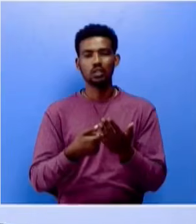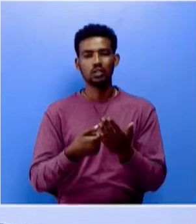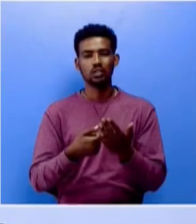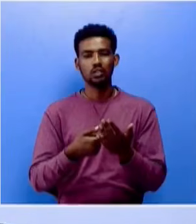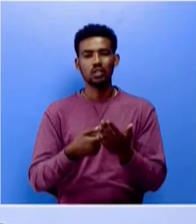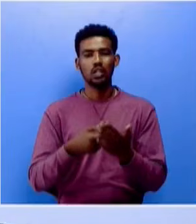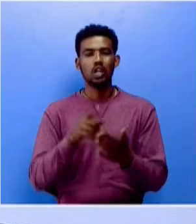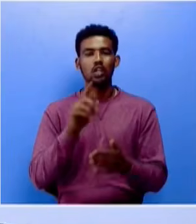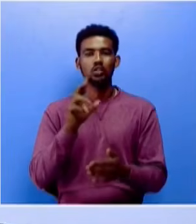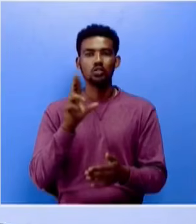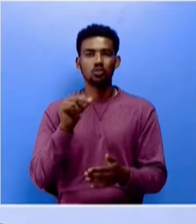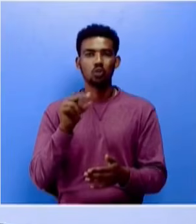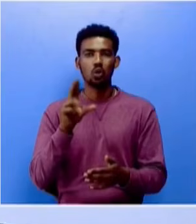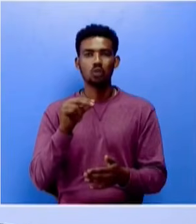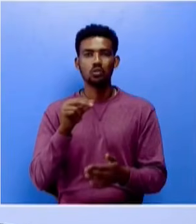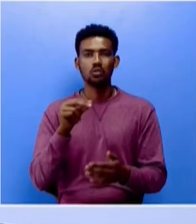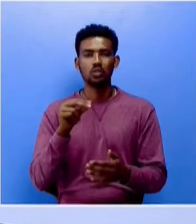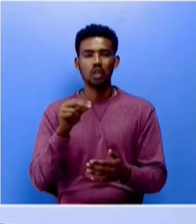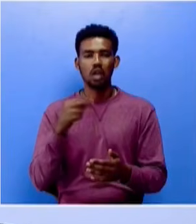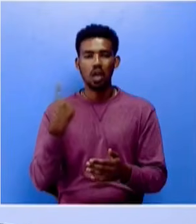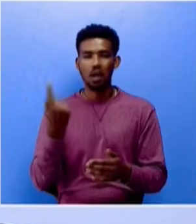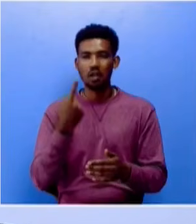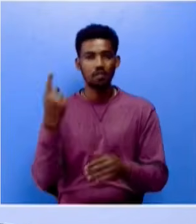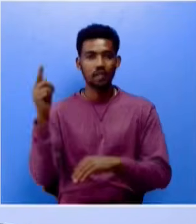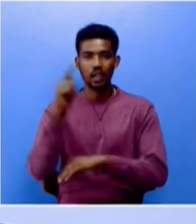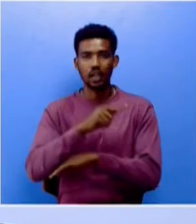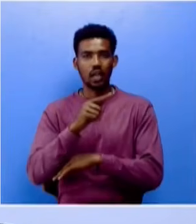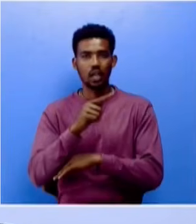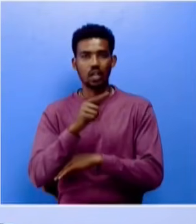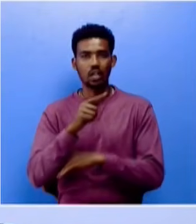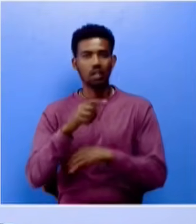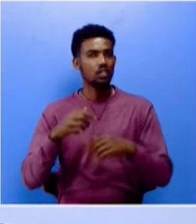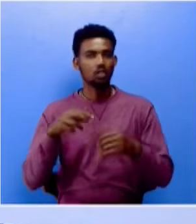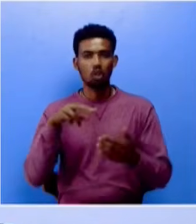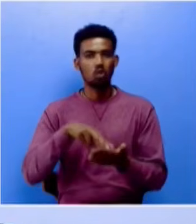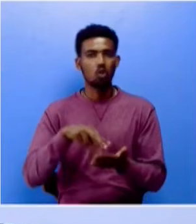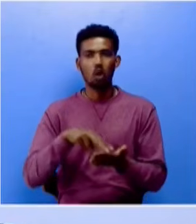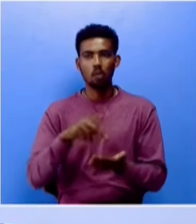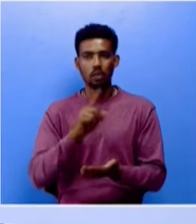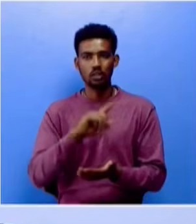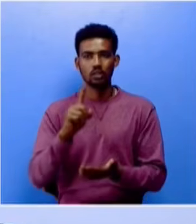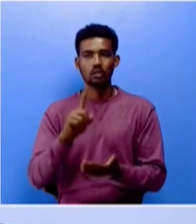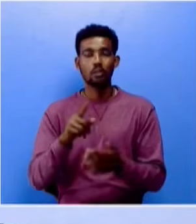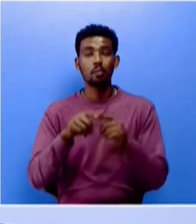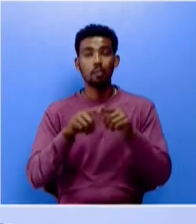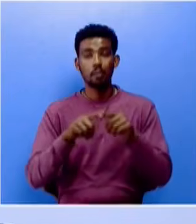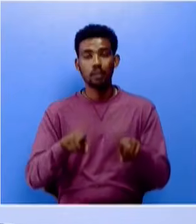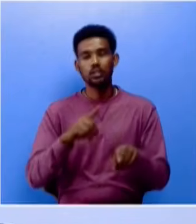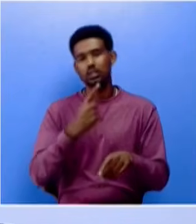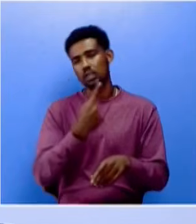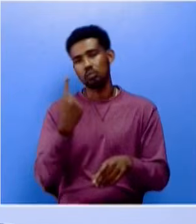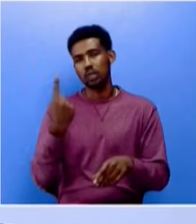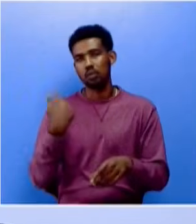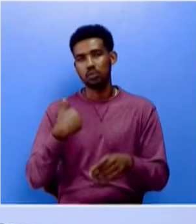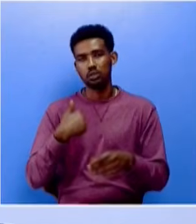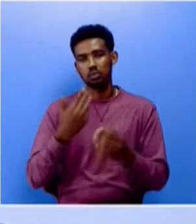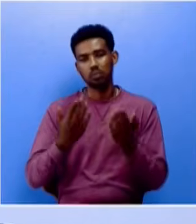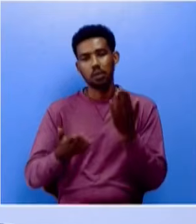common in English to use in interrogative form. But sometimes still it is